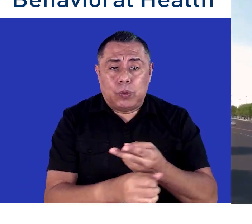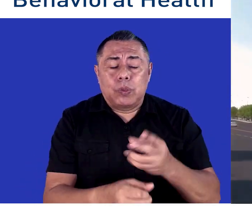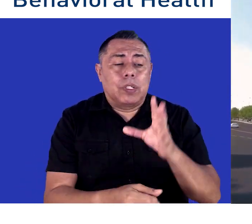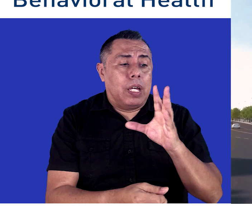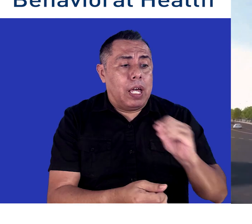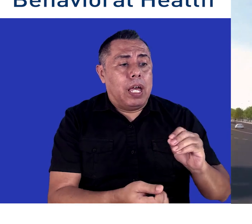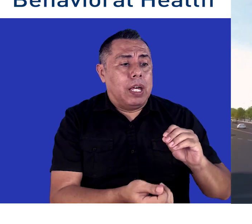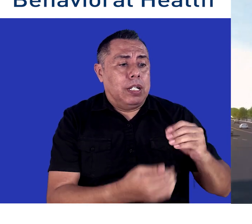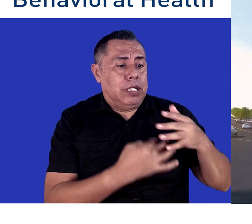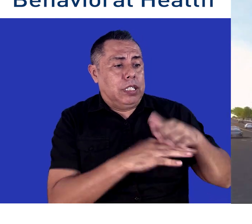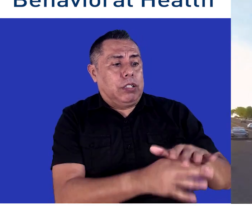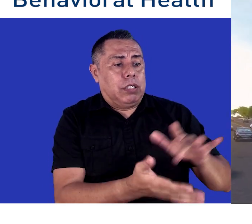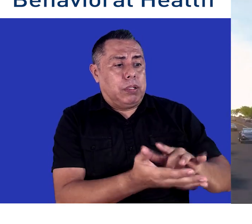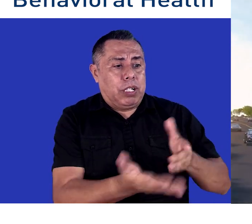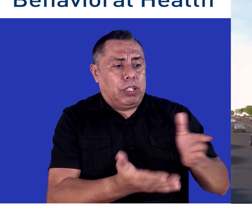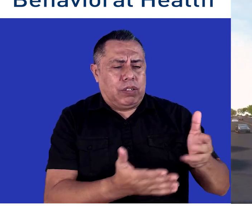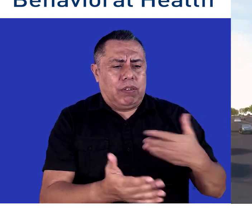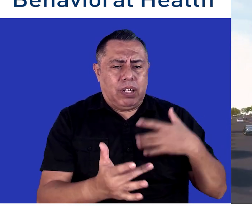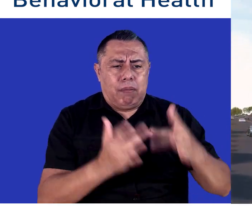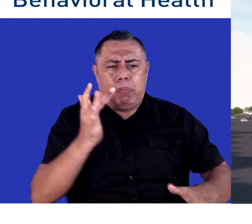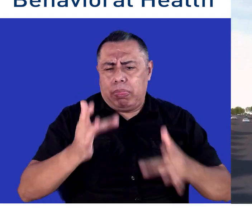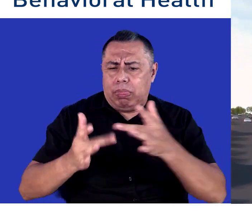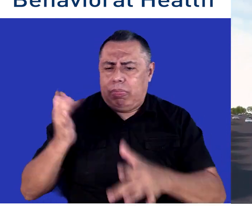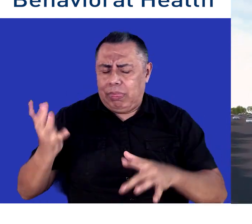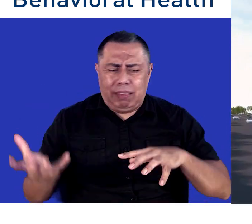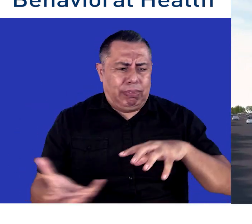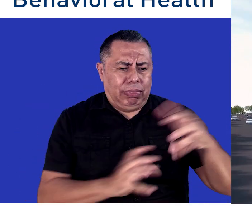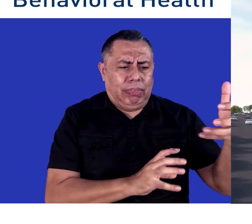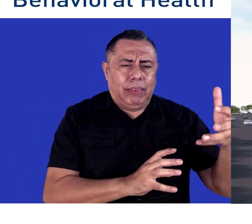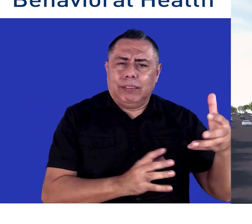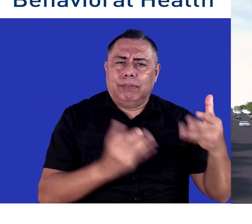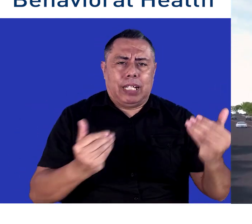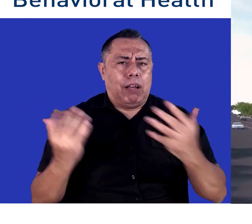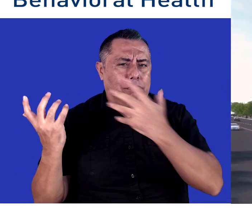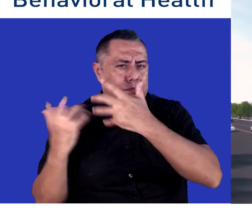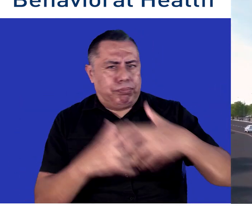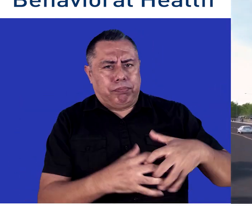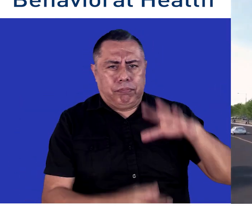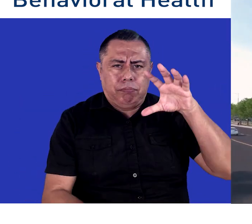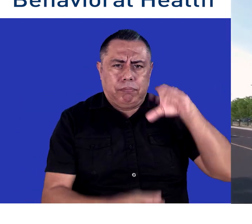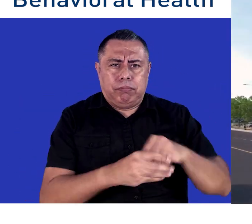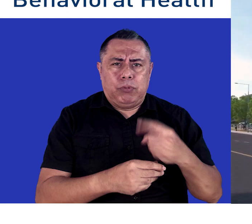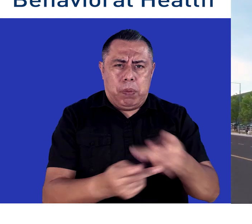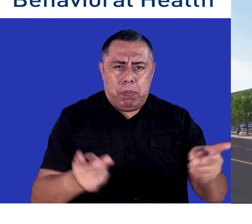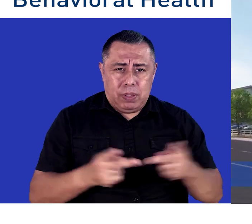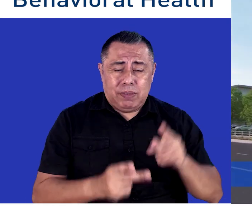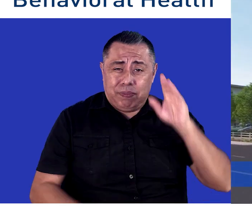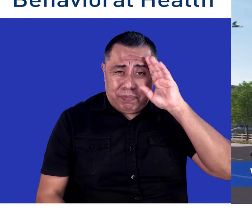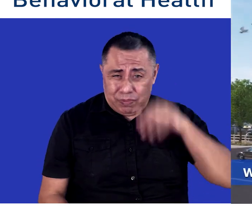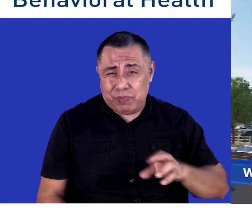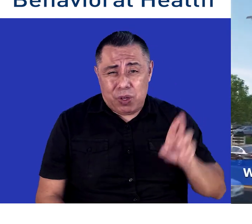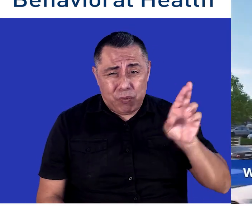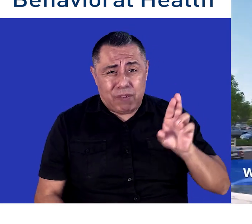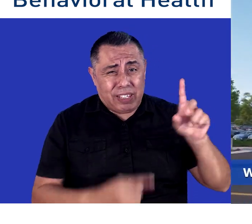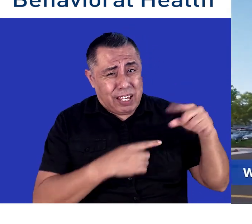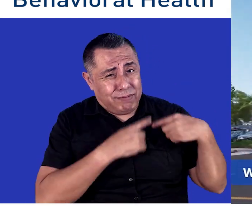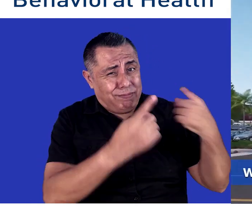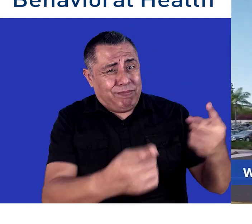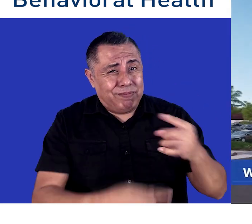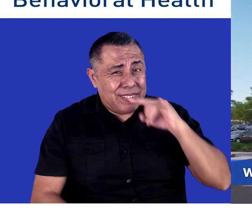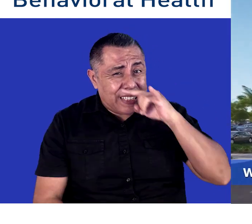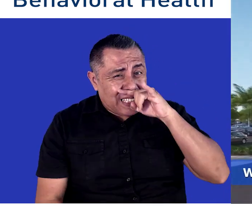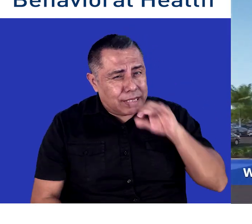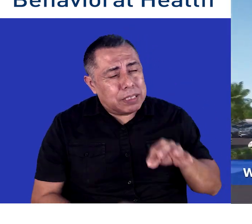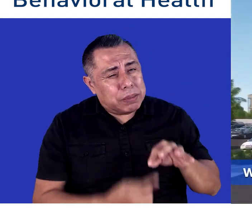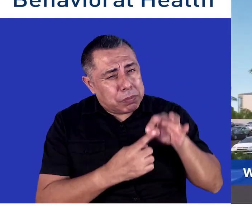disorders, and integrated medical services. Historically, many residents, particularly children, have had limited access